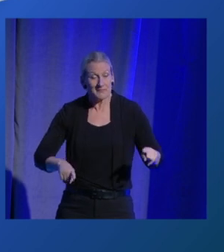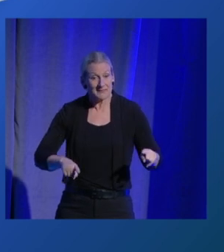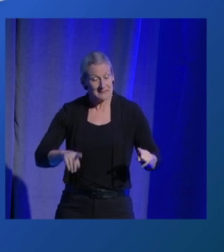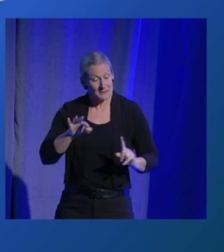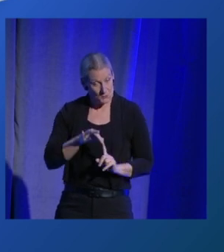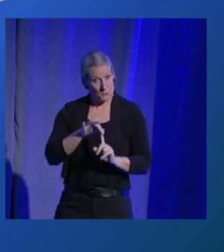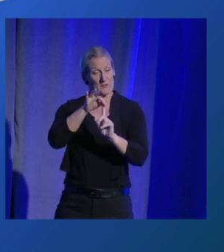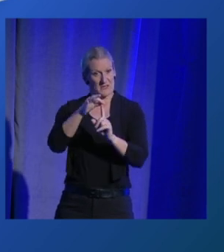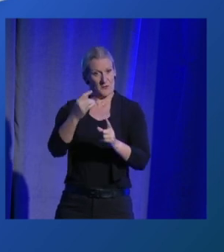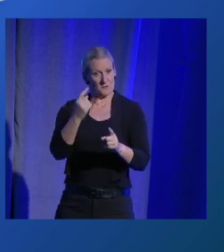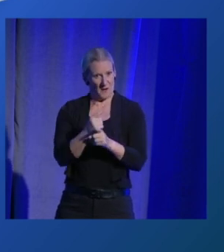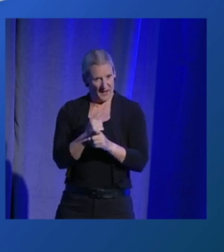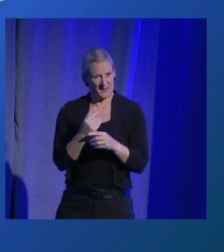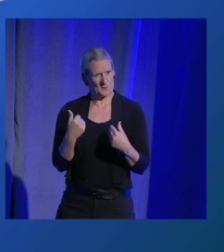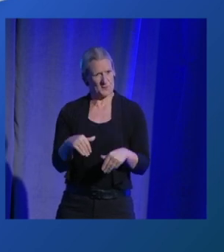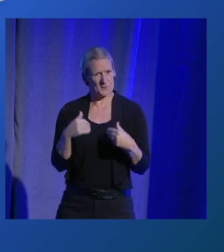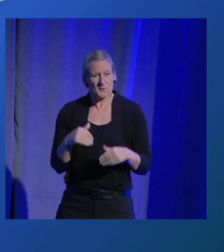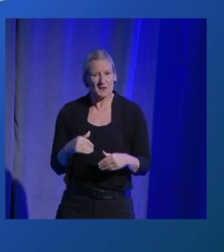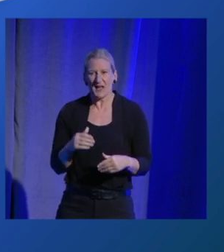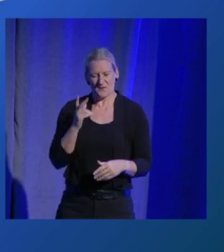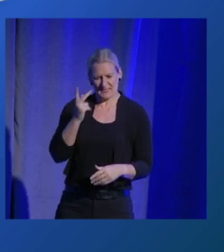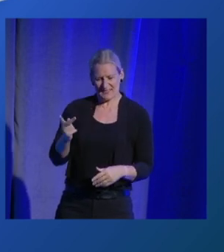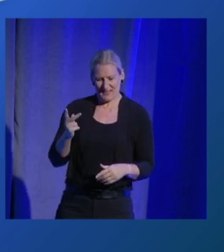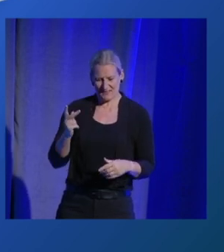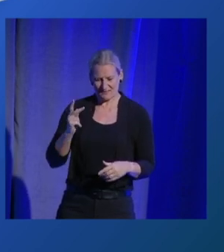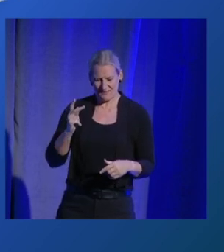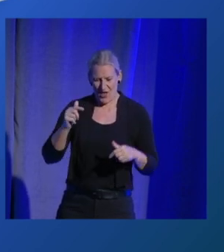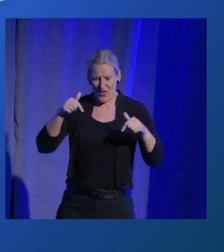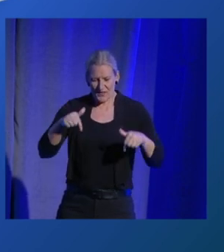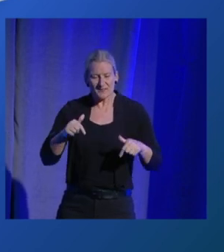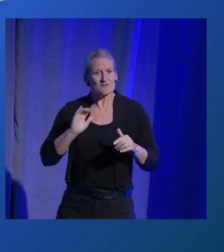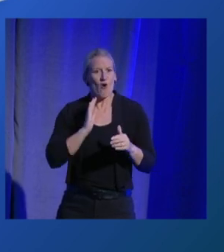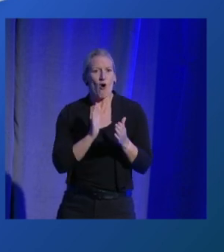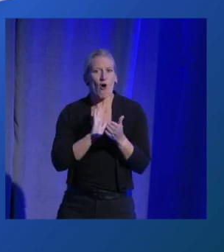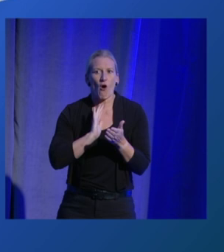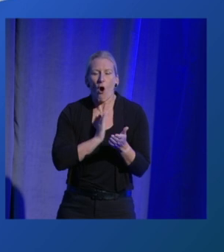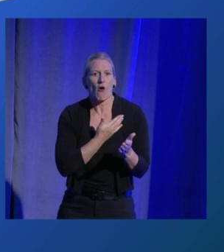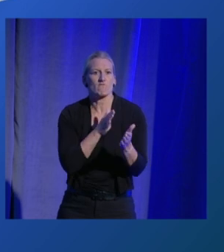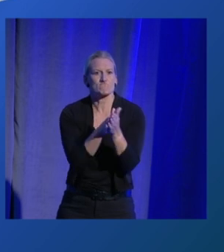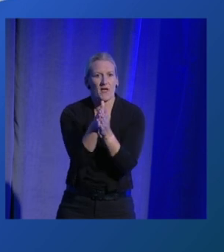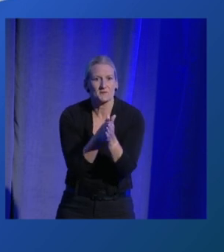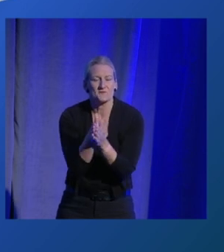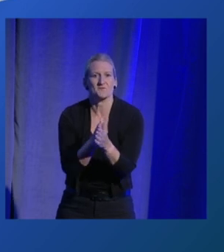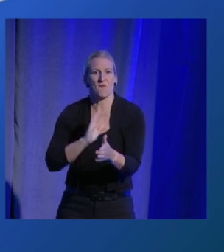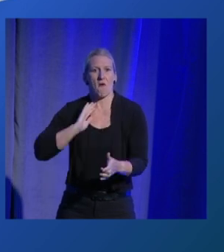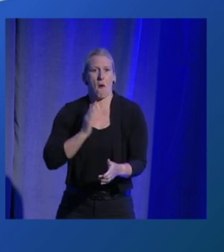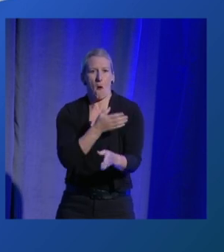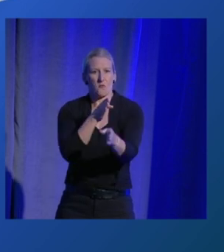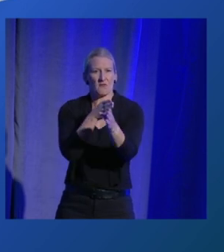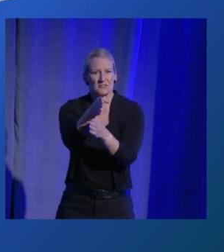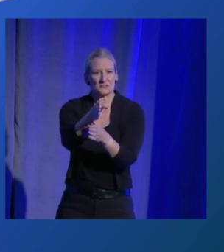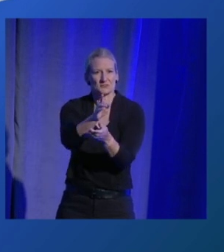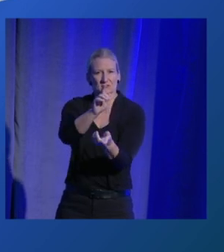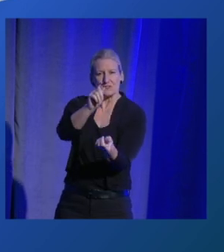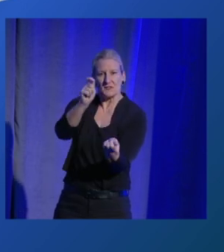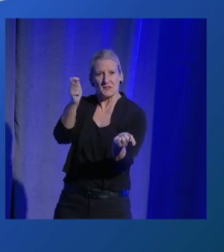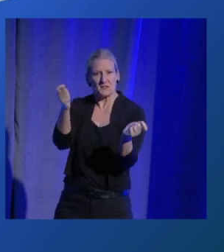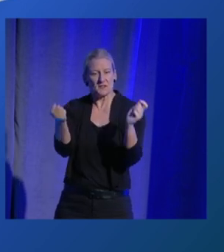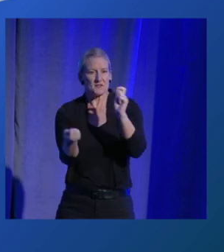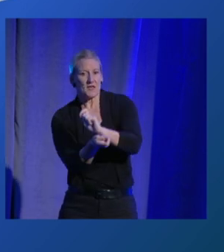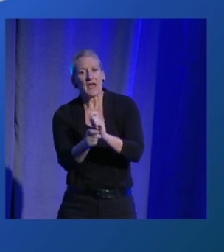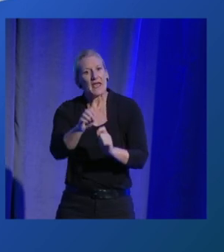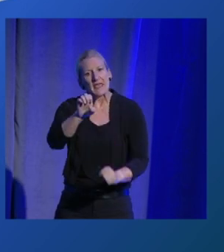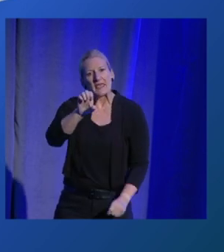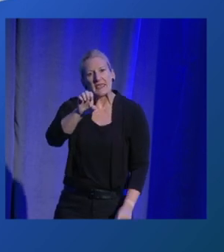passion our profession evolve over these SE many years and it's given me a great perspective I